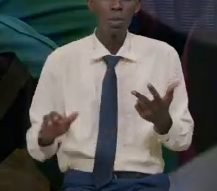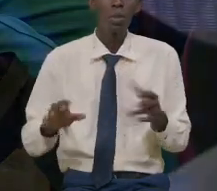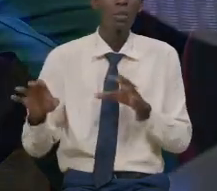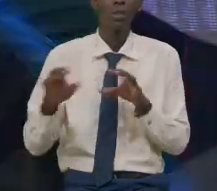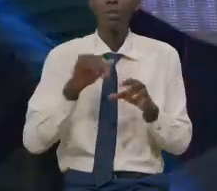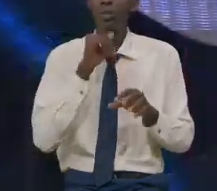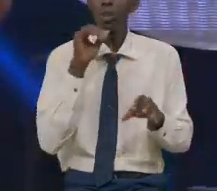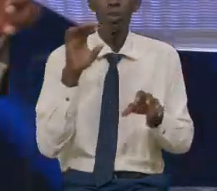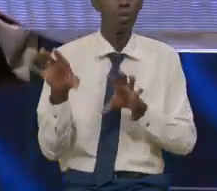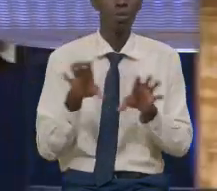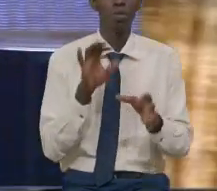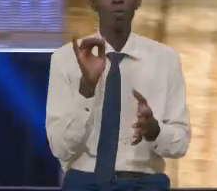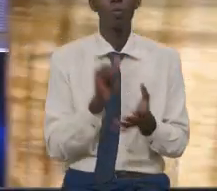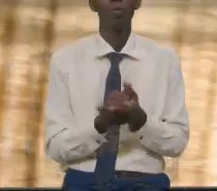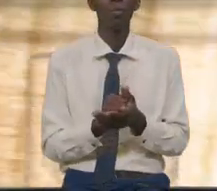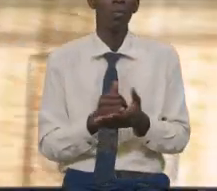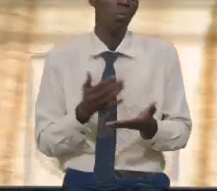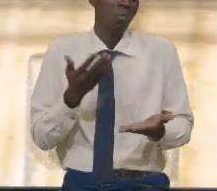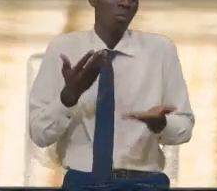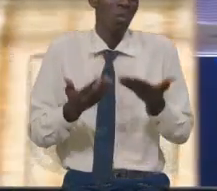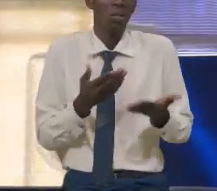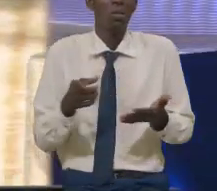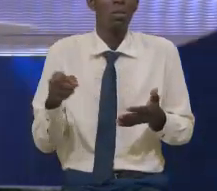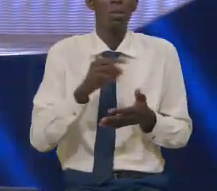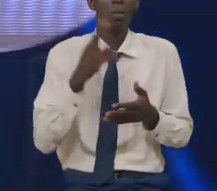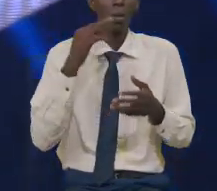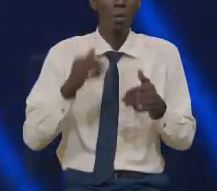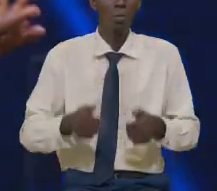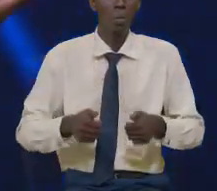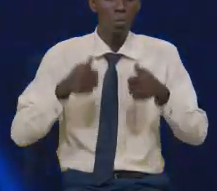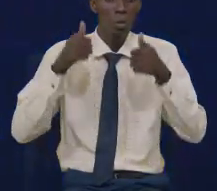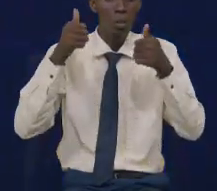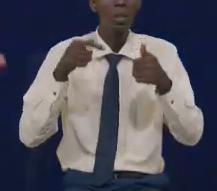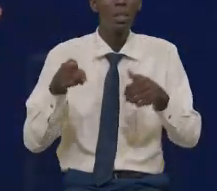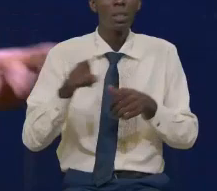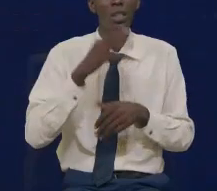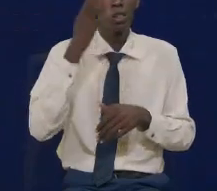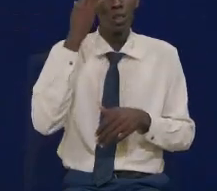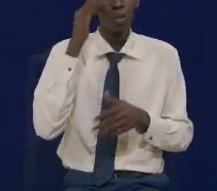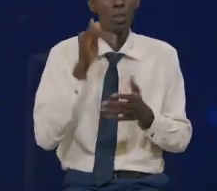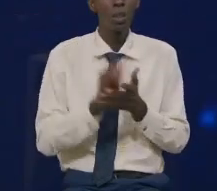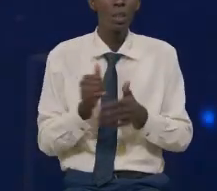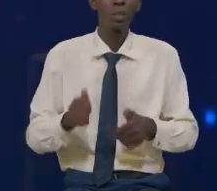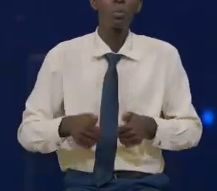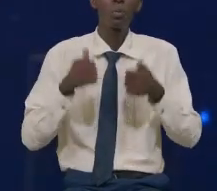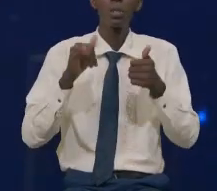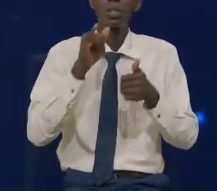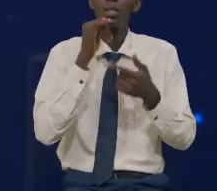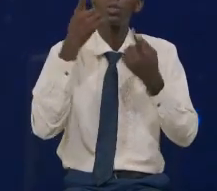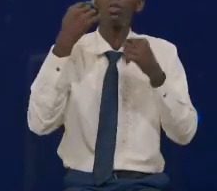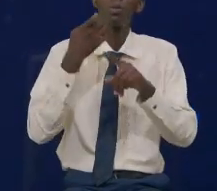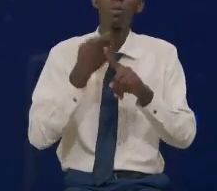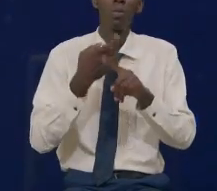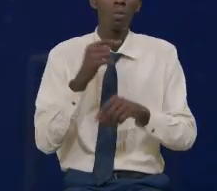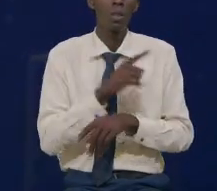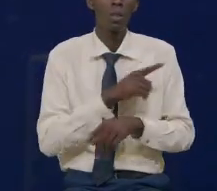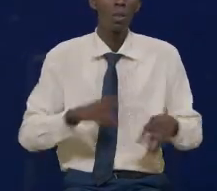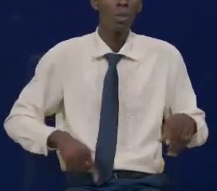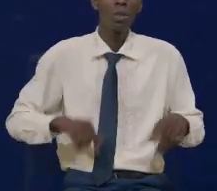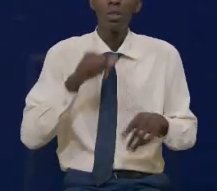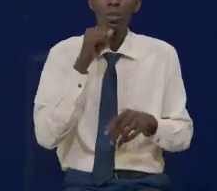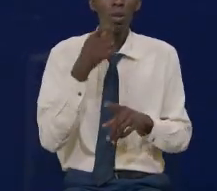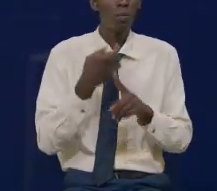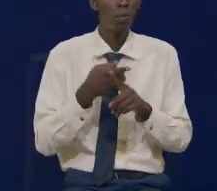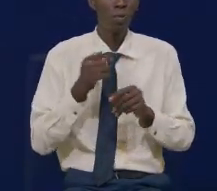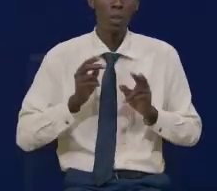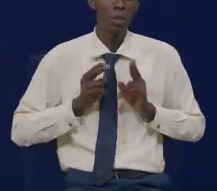do that. Even though they were promoted, they knew the promotion is coming from the Lord. It's not coming from the man.